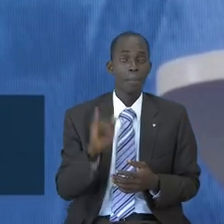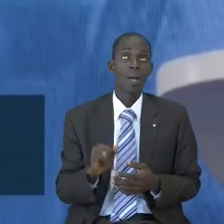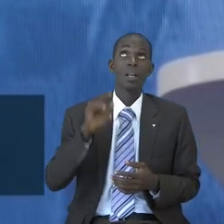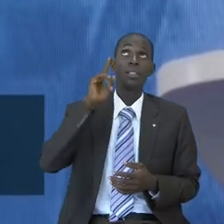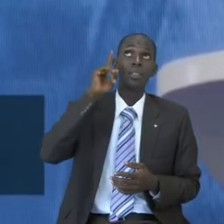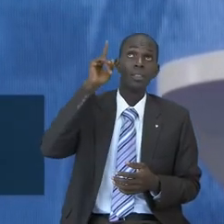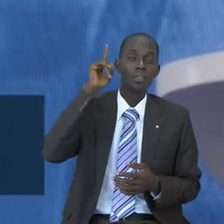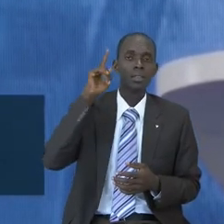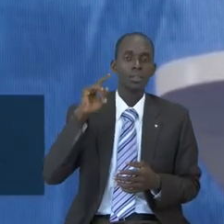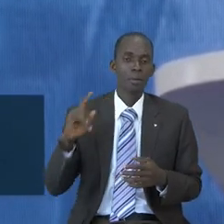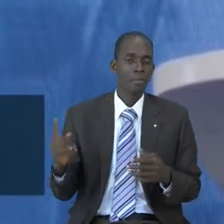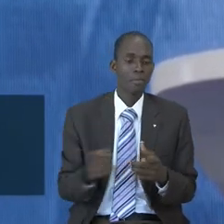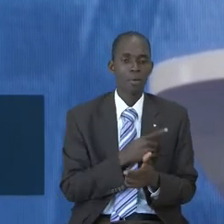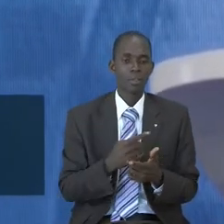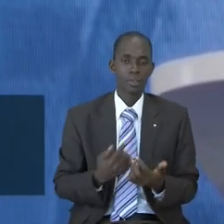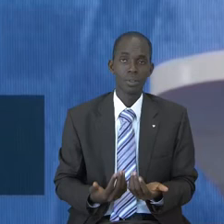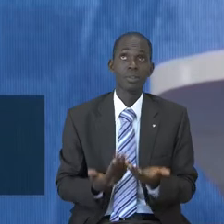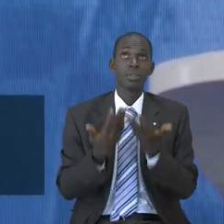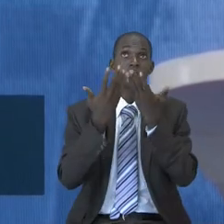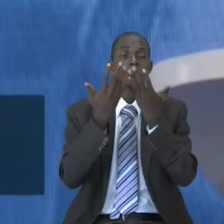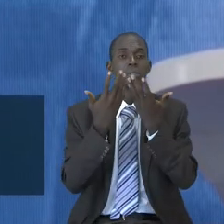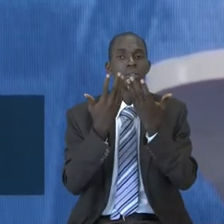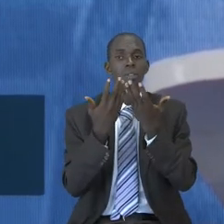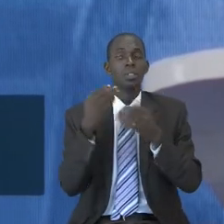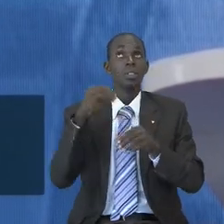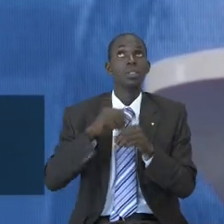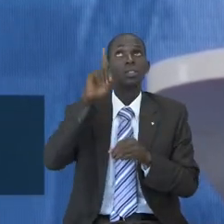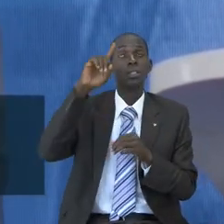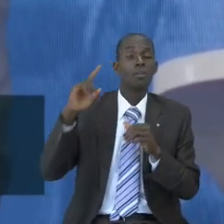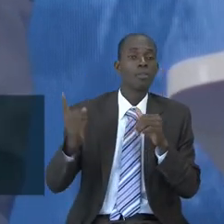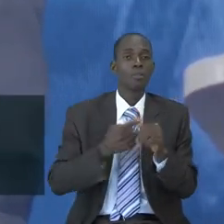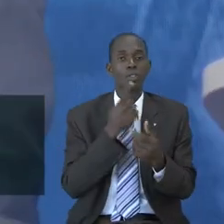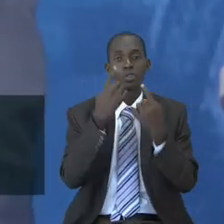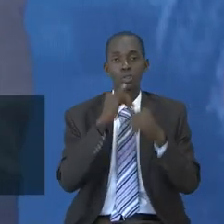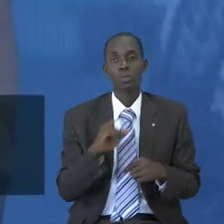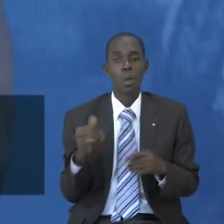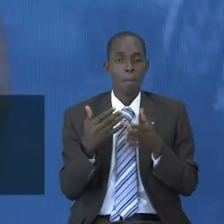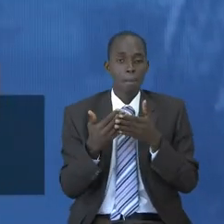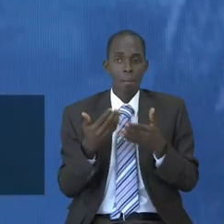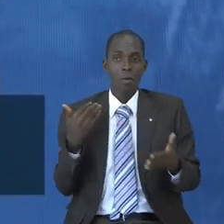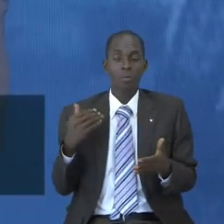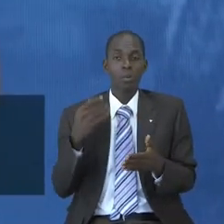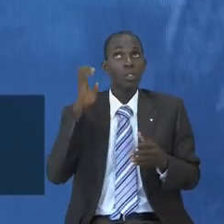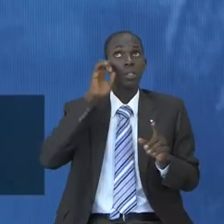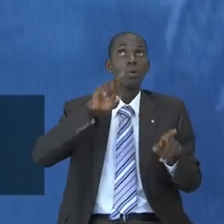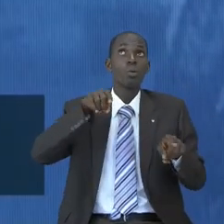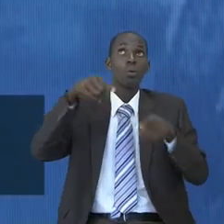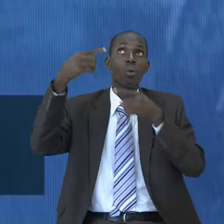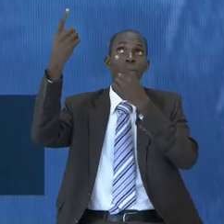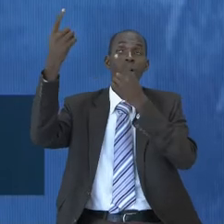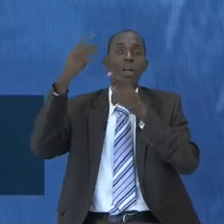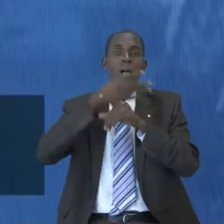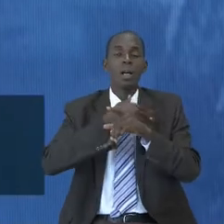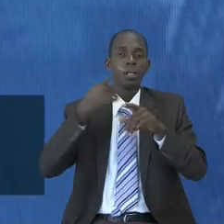first sacrifice in his first coming. Before he went, and the gates of